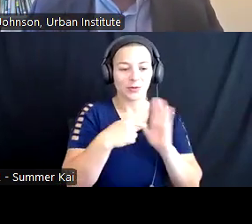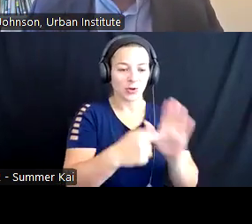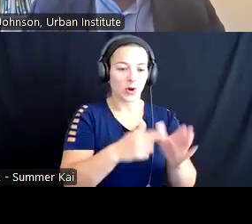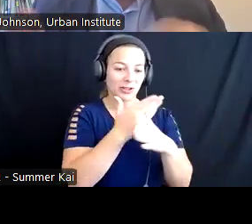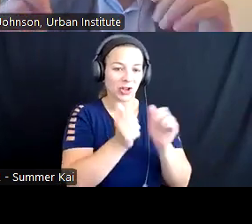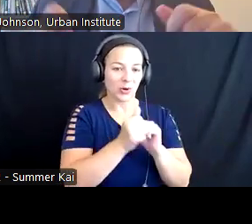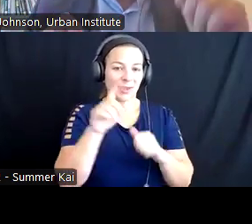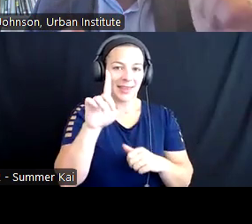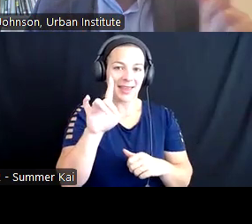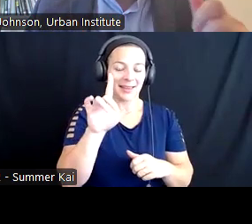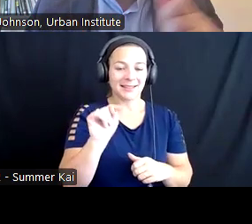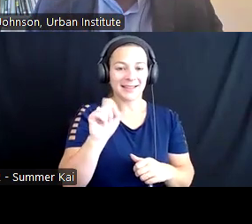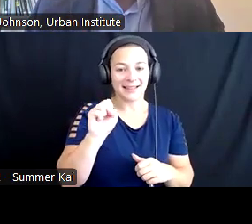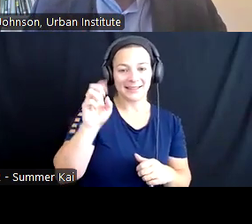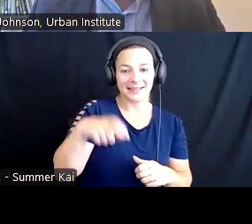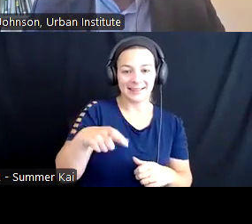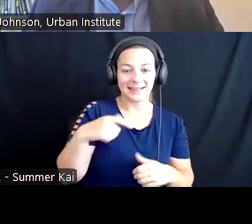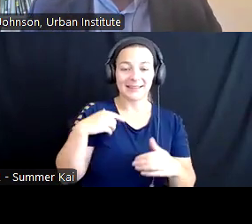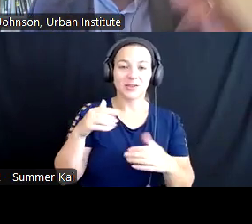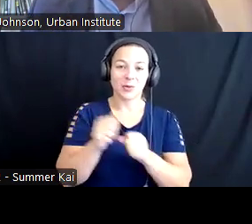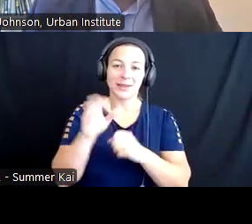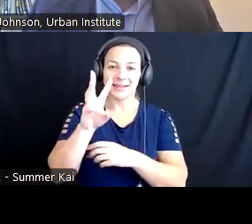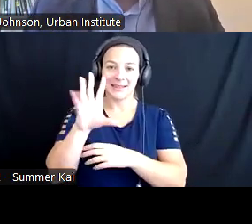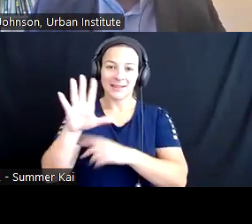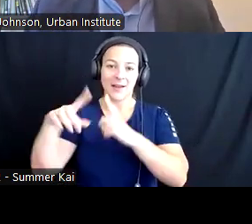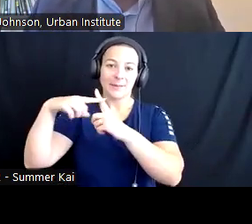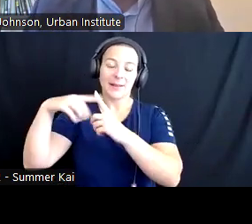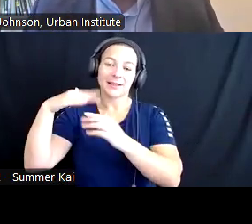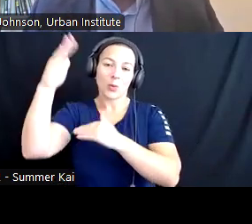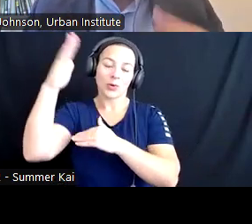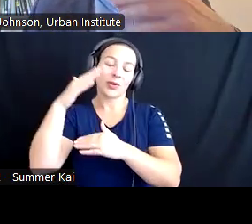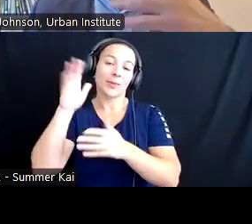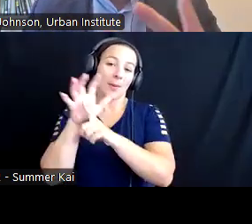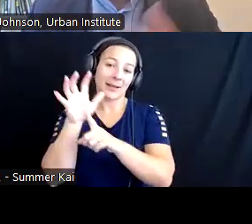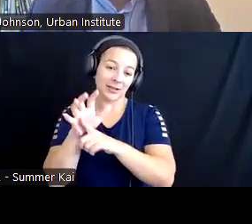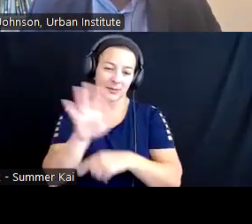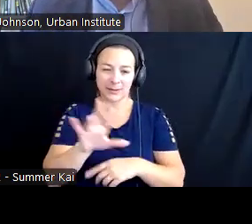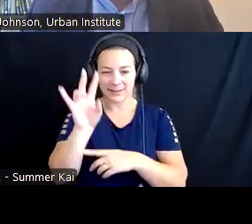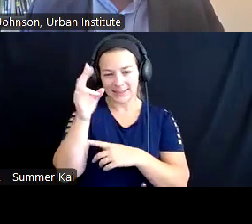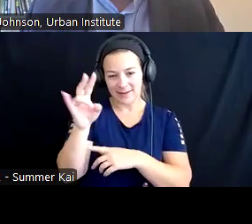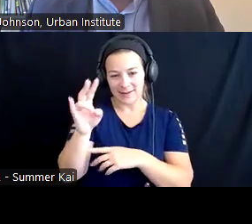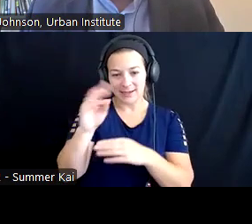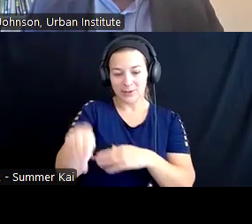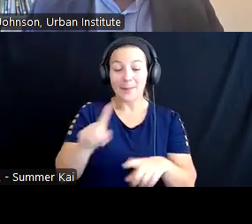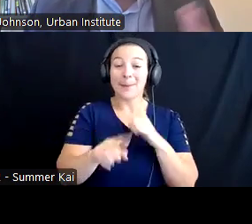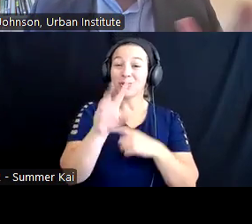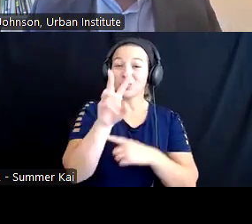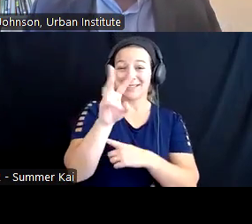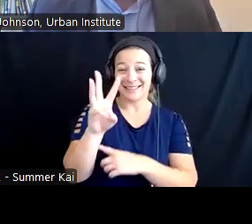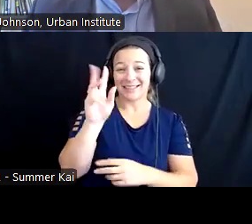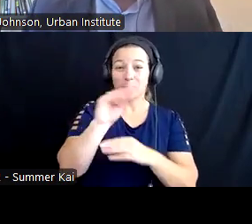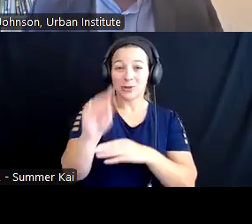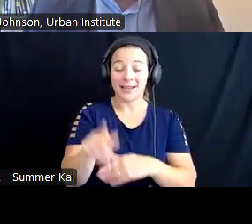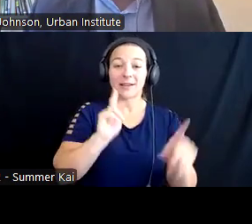LTS needs among the 65 plus population. Overall, it's 17%, but it's 26% among people with incomes